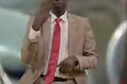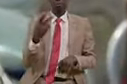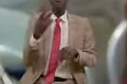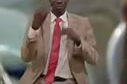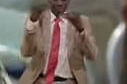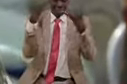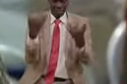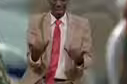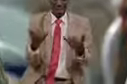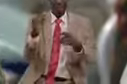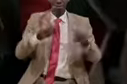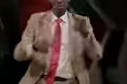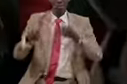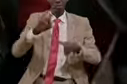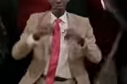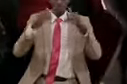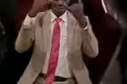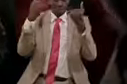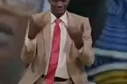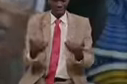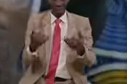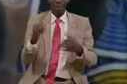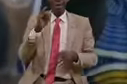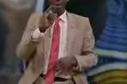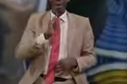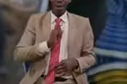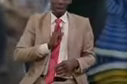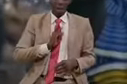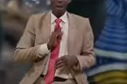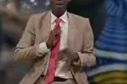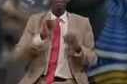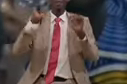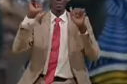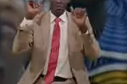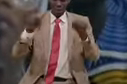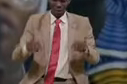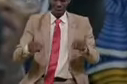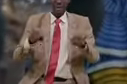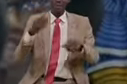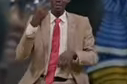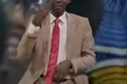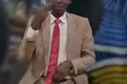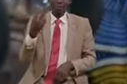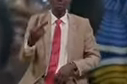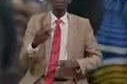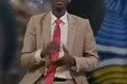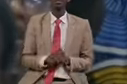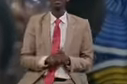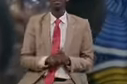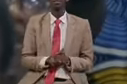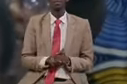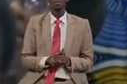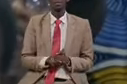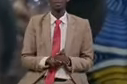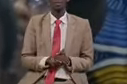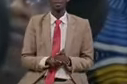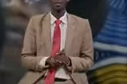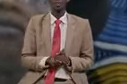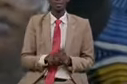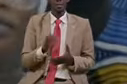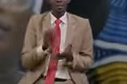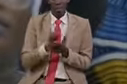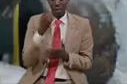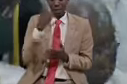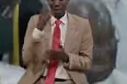Now I can see. That sight will never